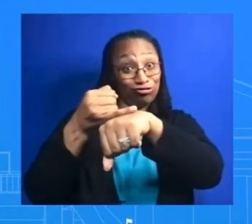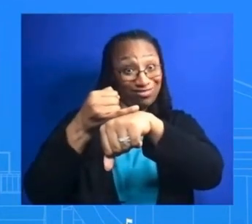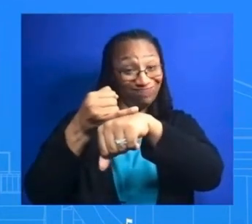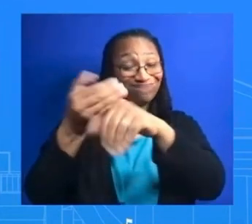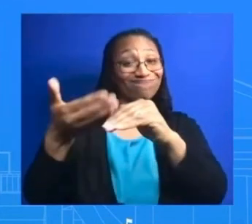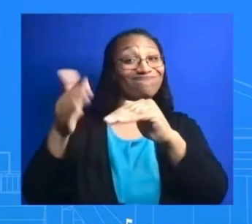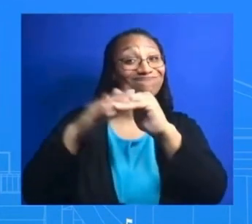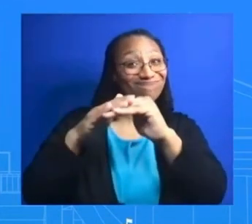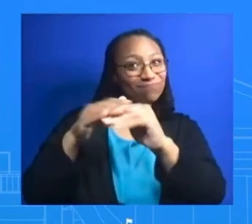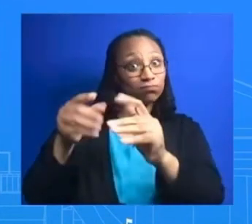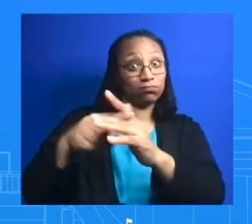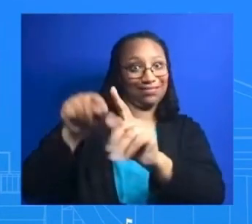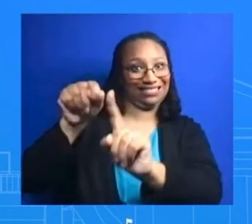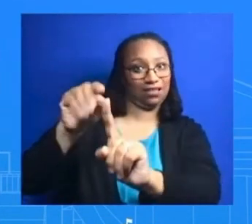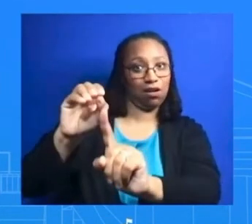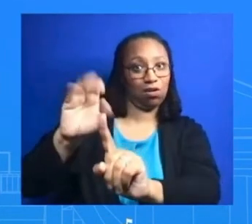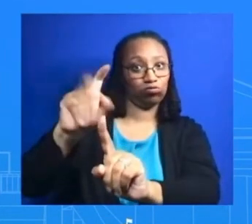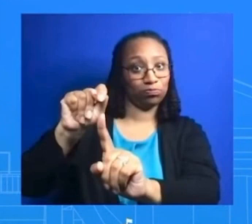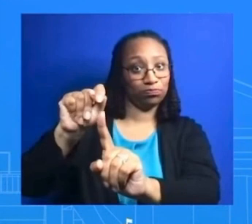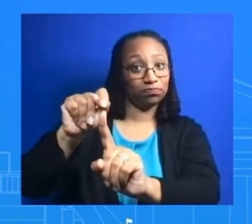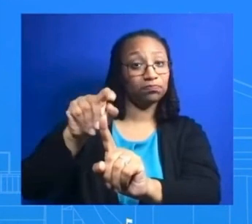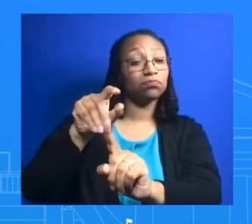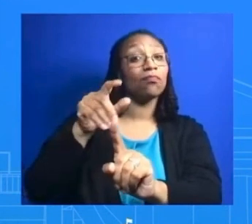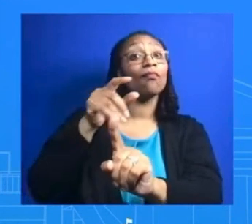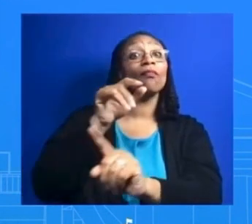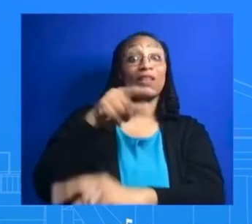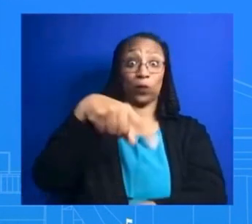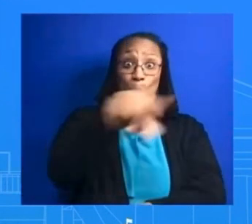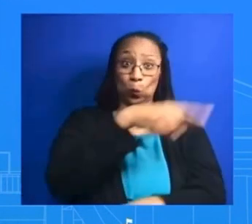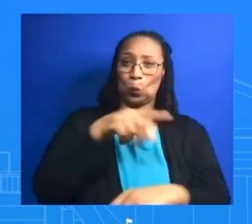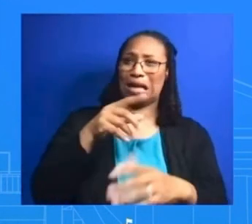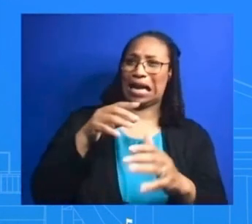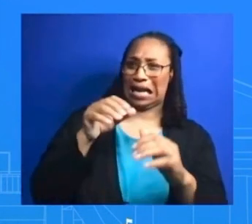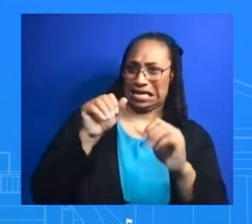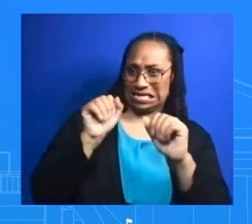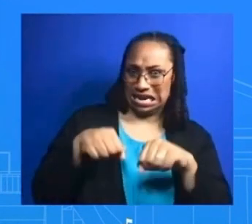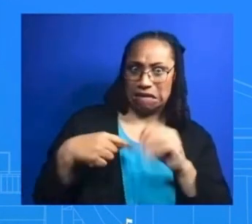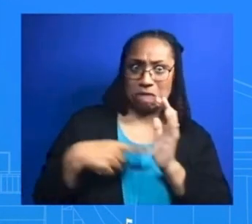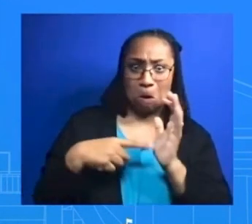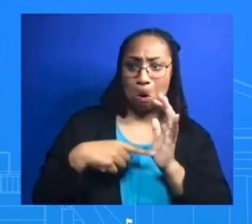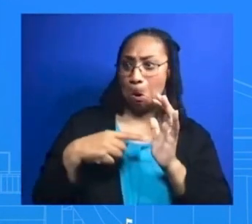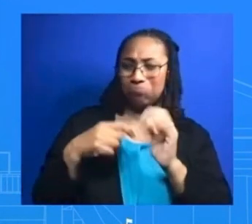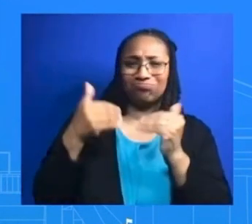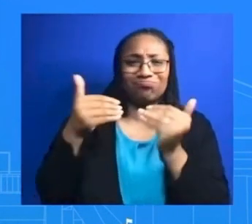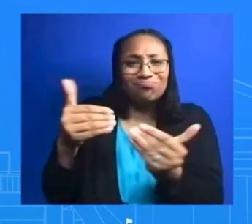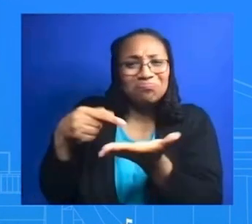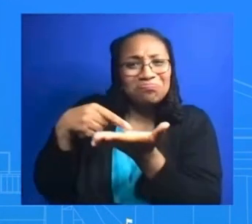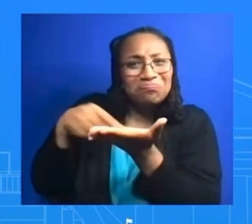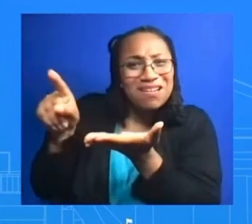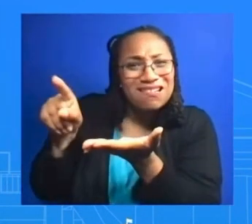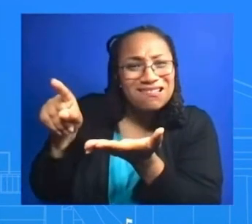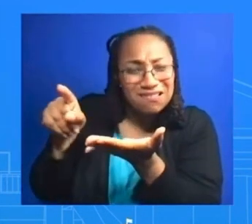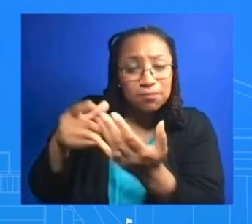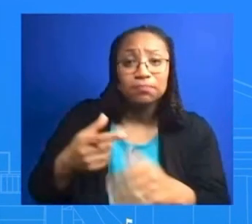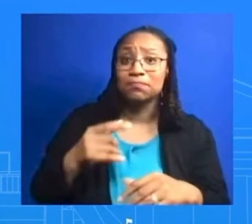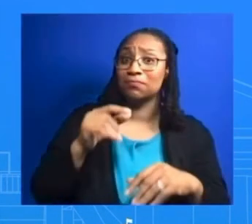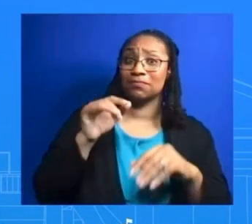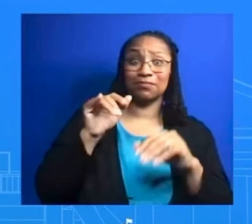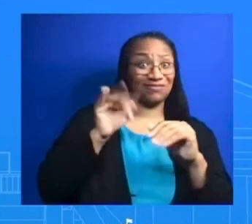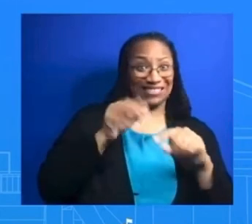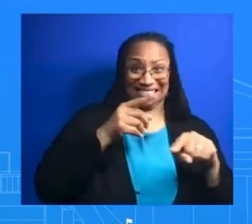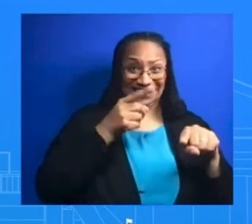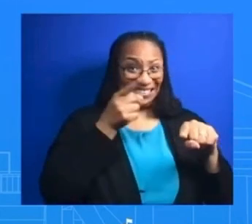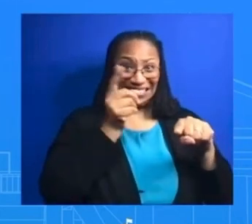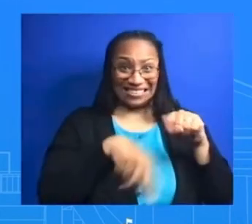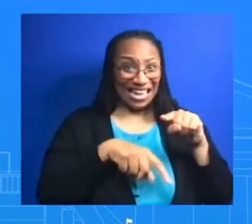information to credit agencies or having folks go into delinquency. 3 years have passed. 43 million Americans were